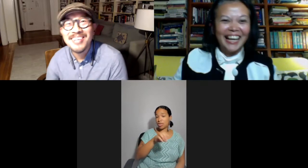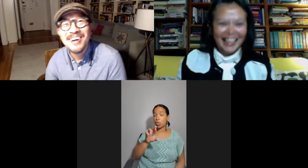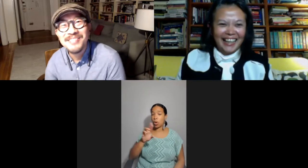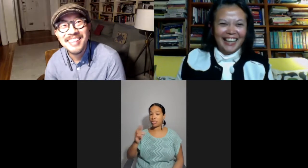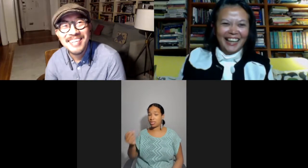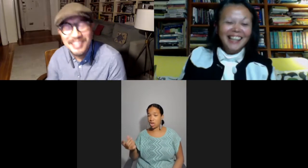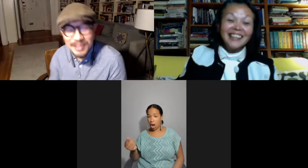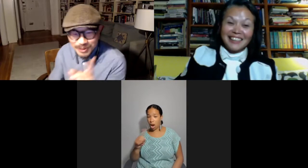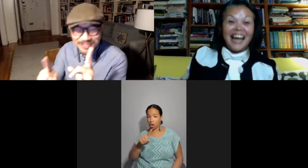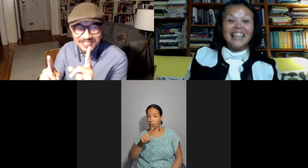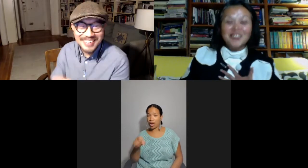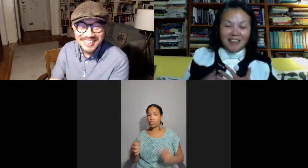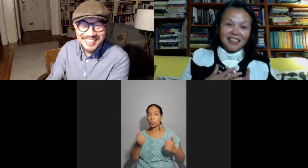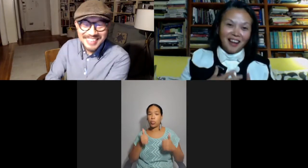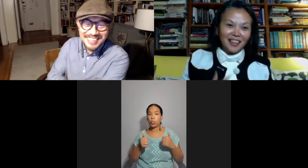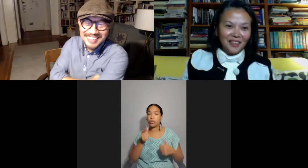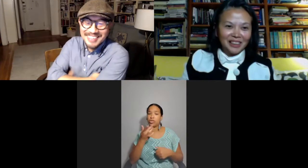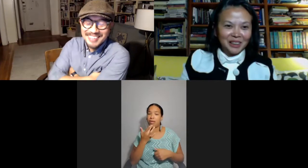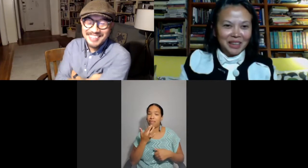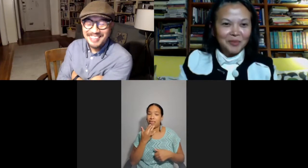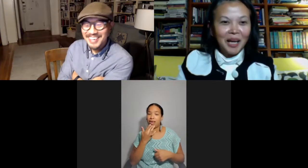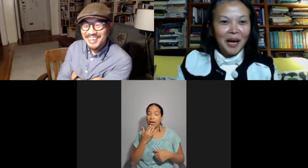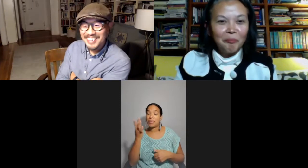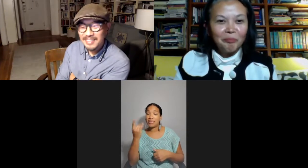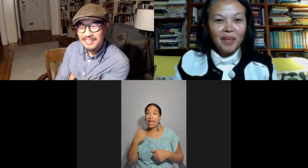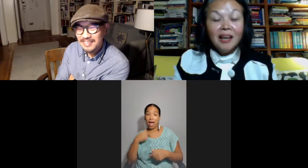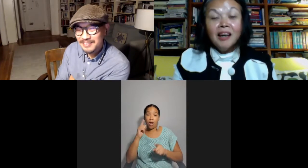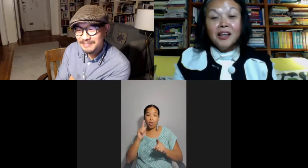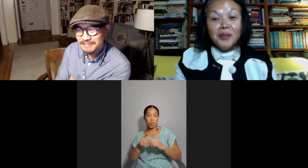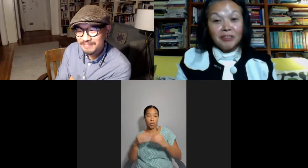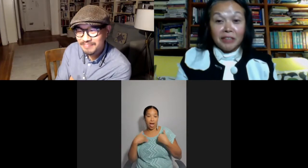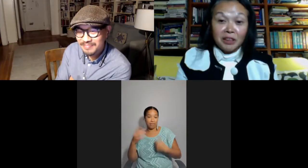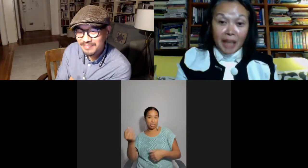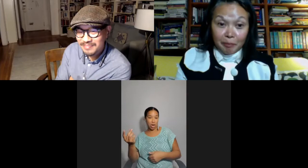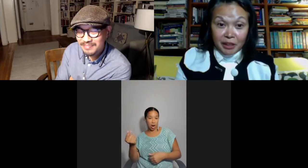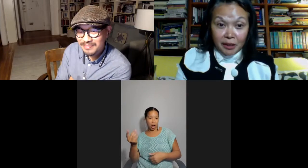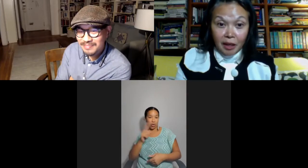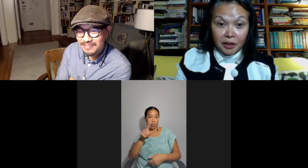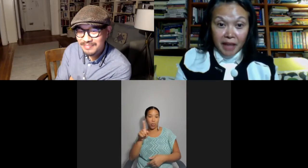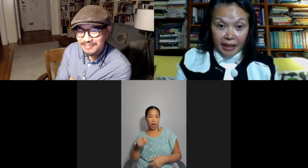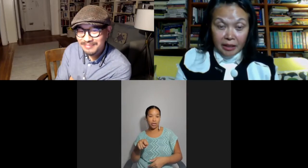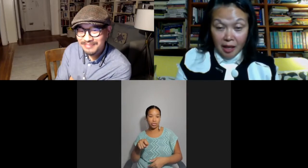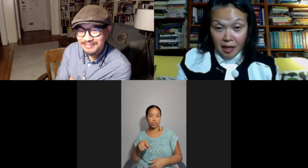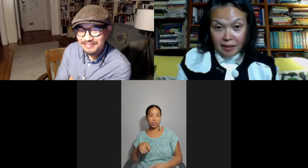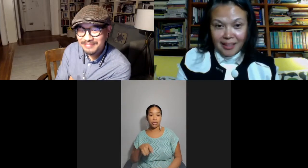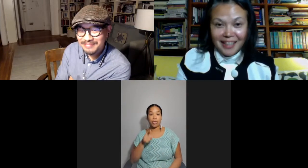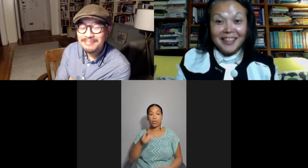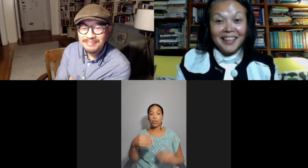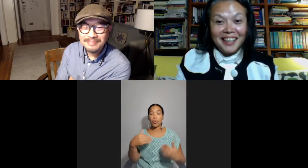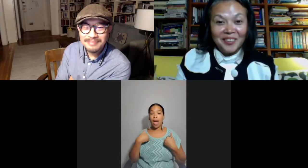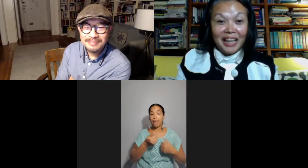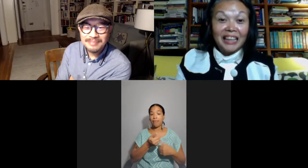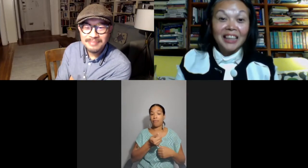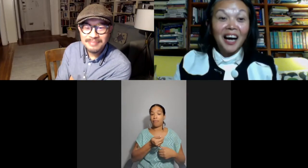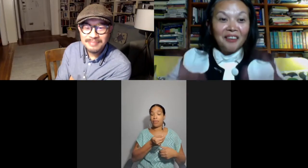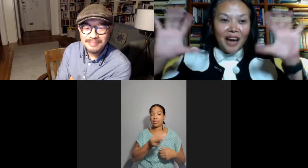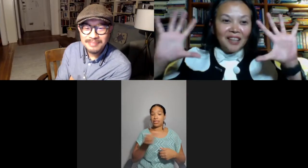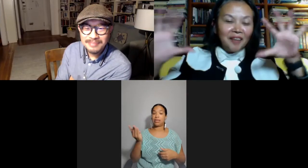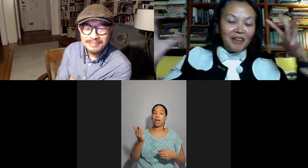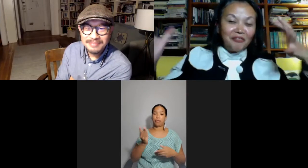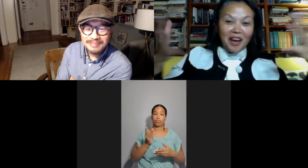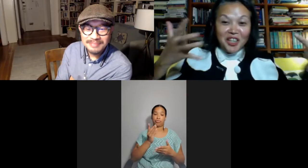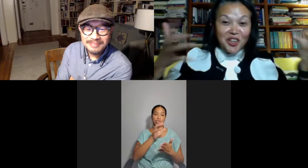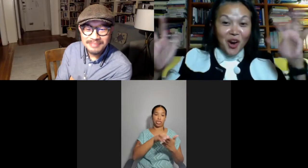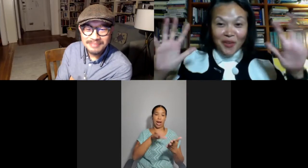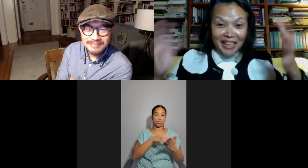I'll have the dog one lead into. Because I do have the dog question. You have several chapters called Shaggy Dog when I love